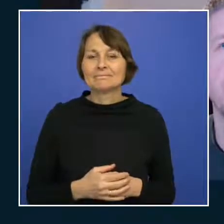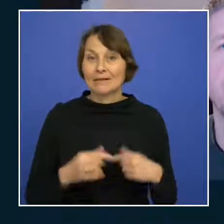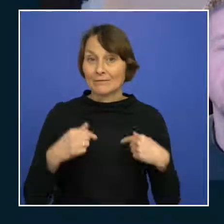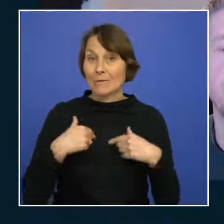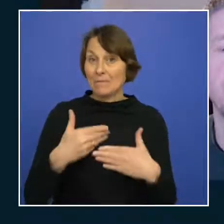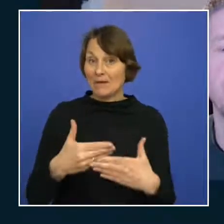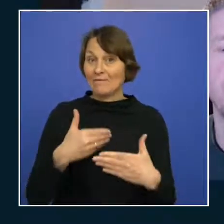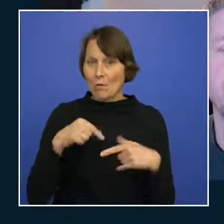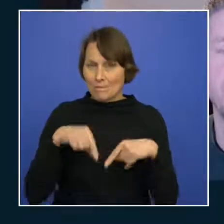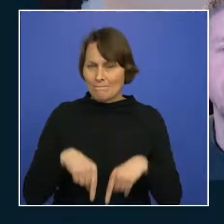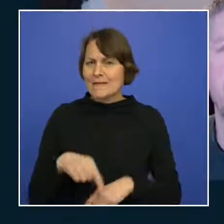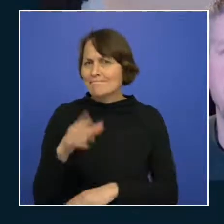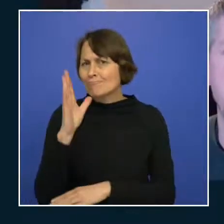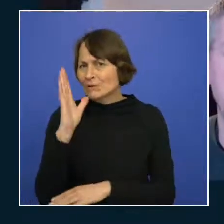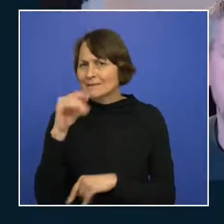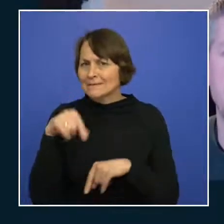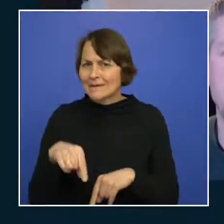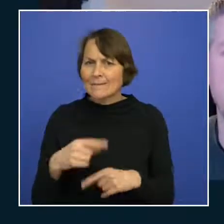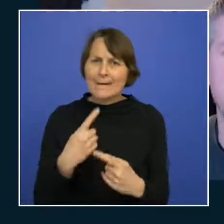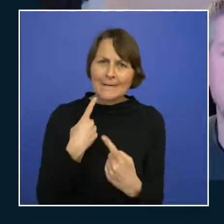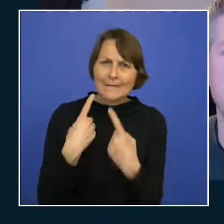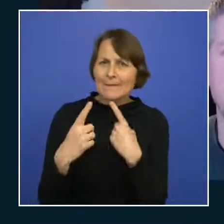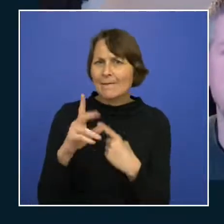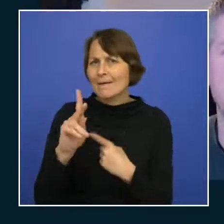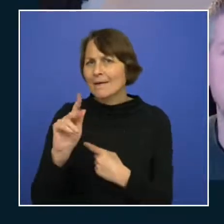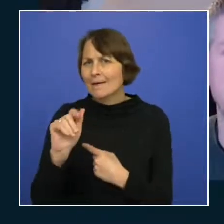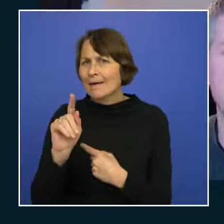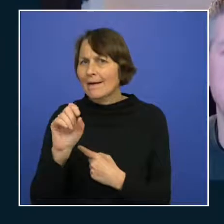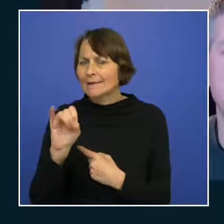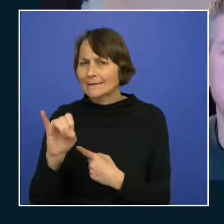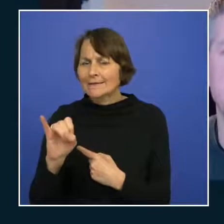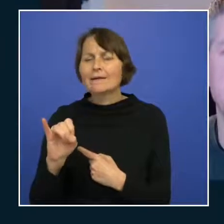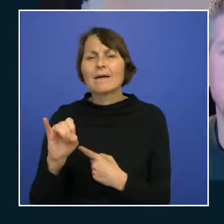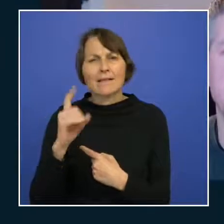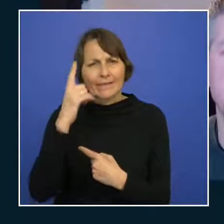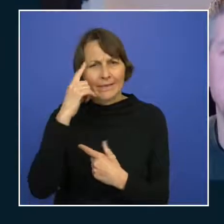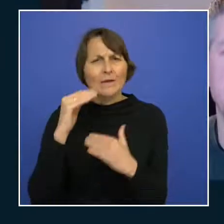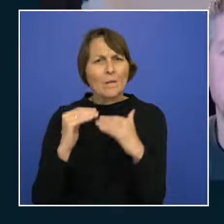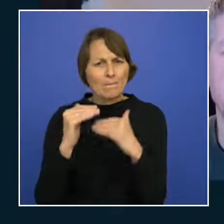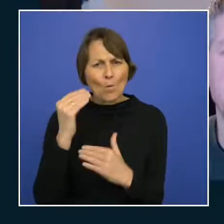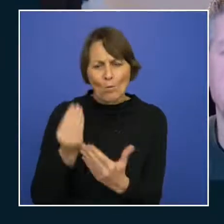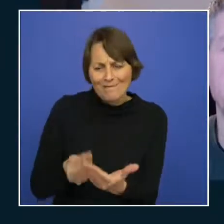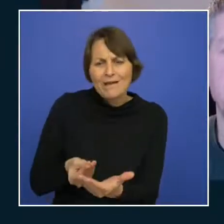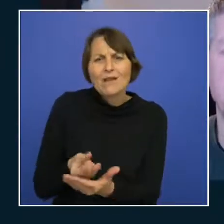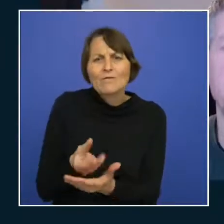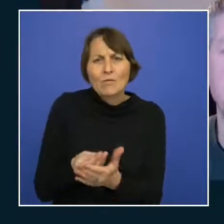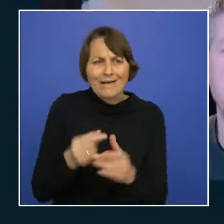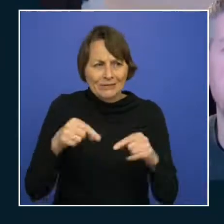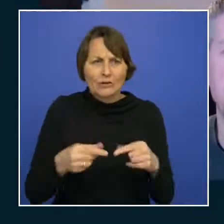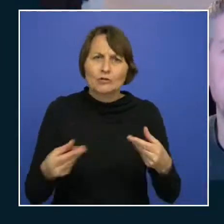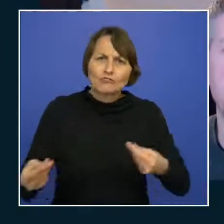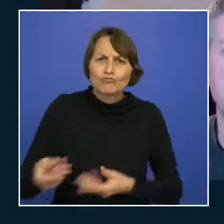was talking to Kathy that I think this should be more of information session.